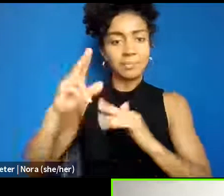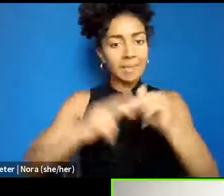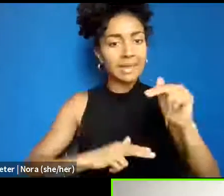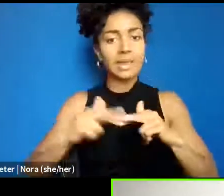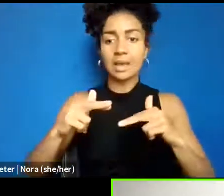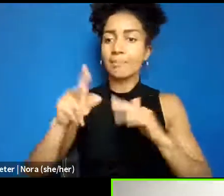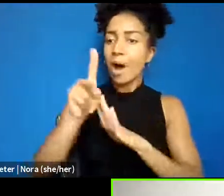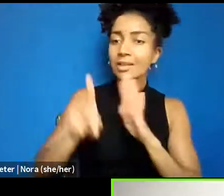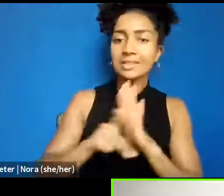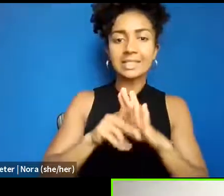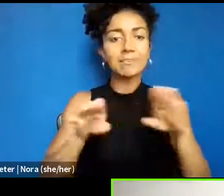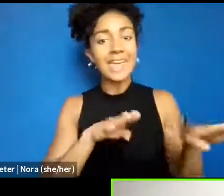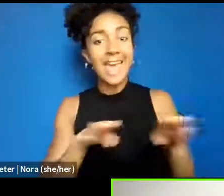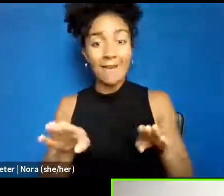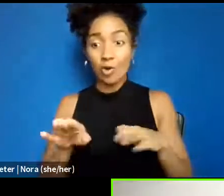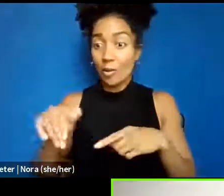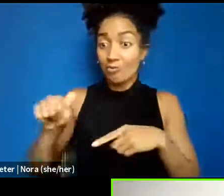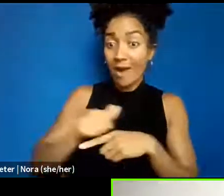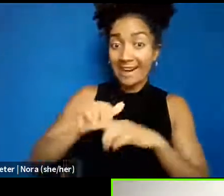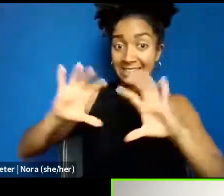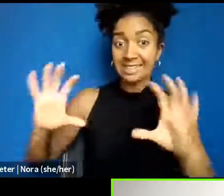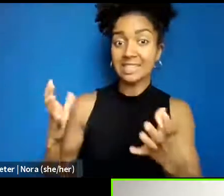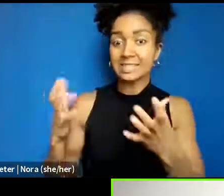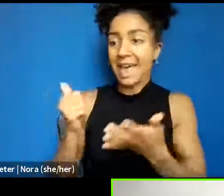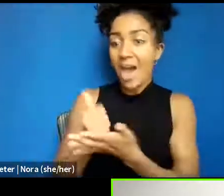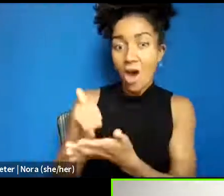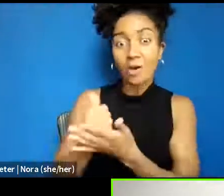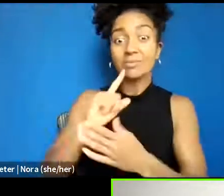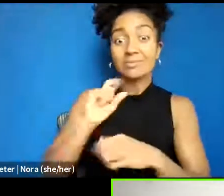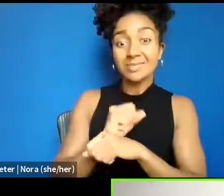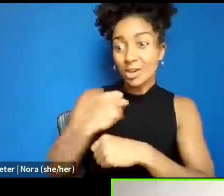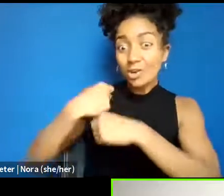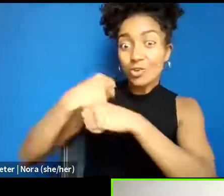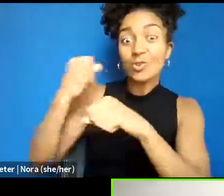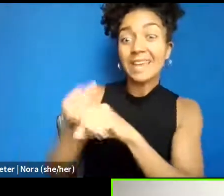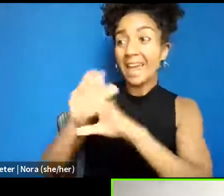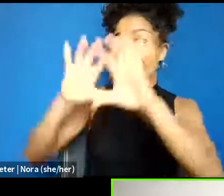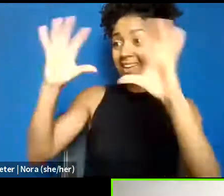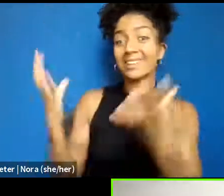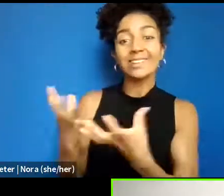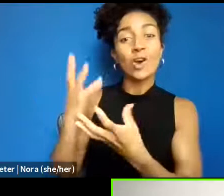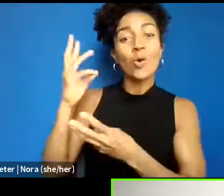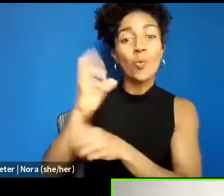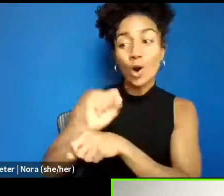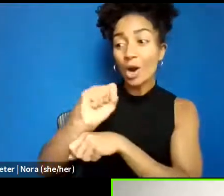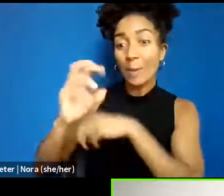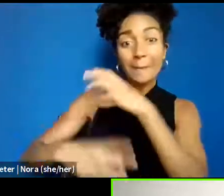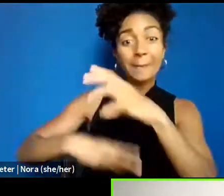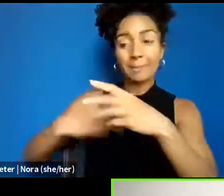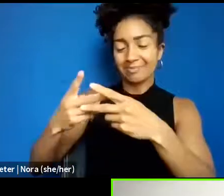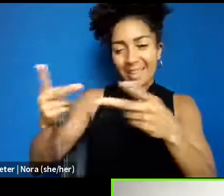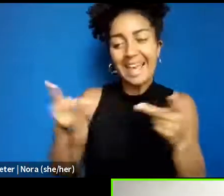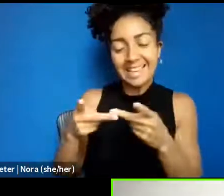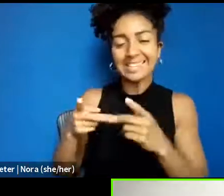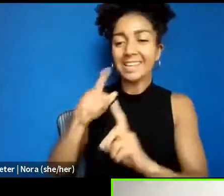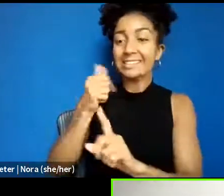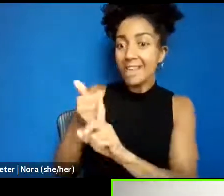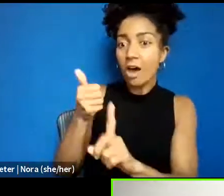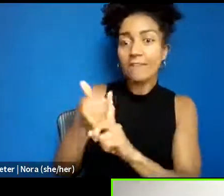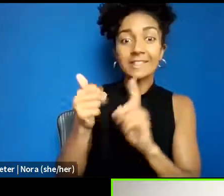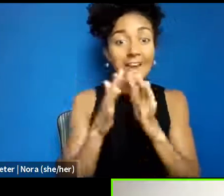that really contribute to creating that workplace that is both diverse and inclusive.